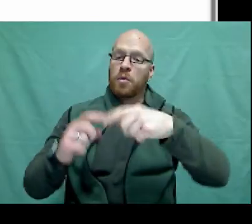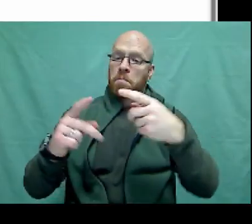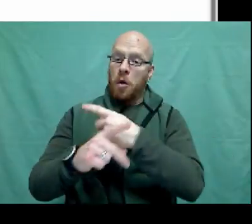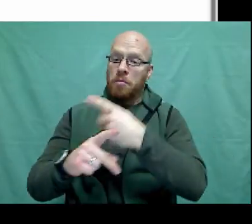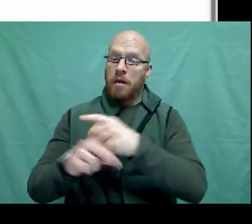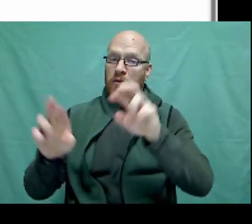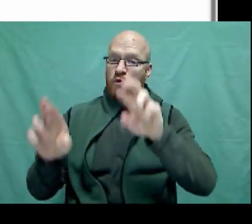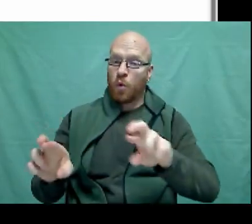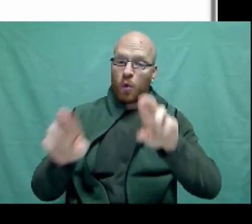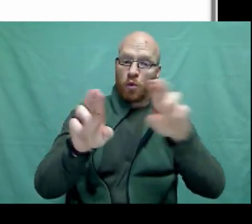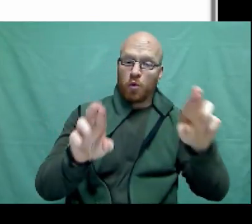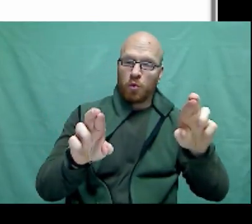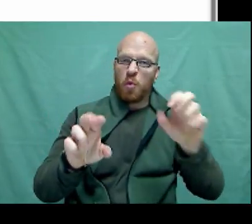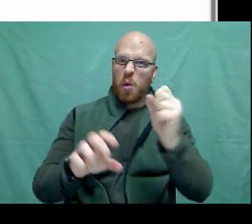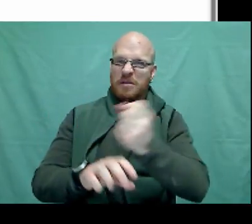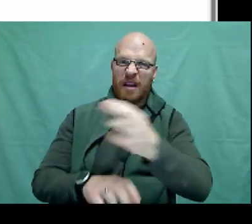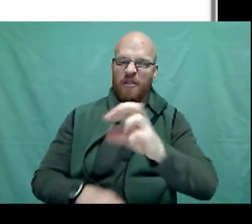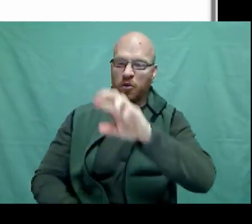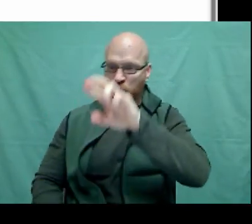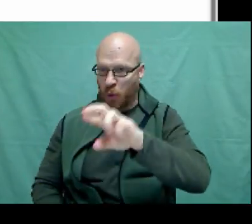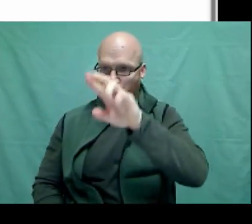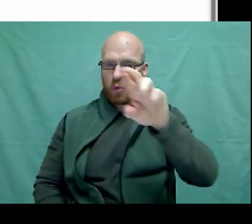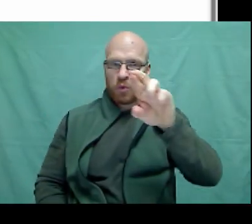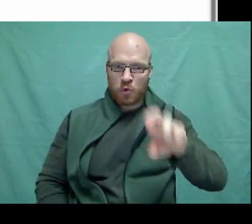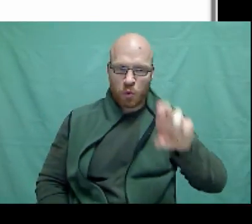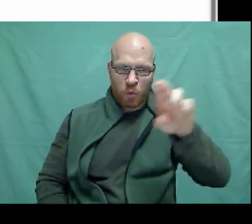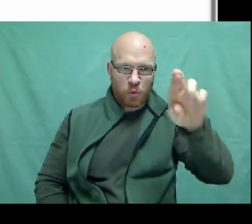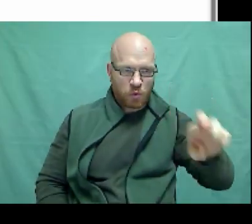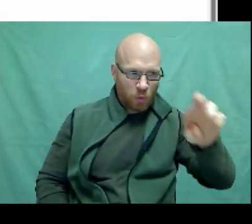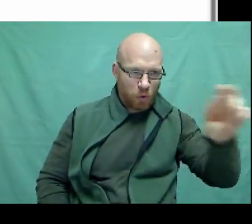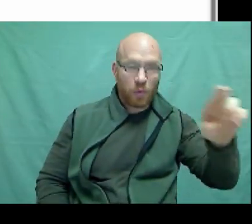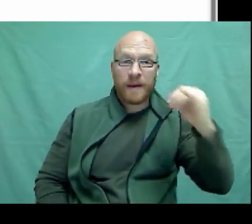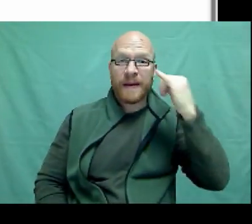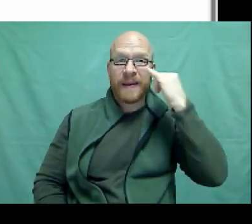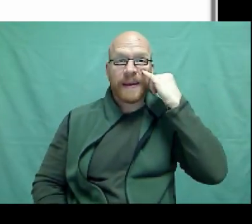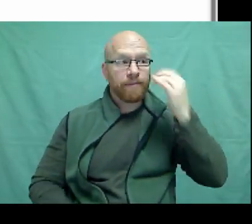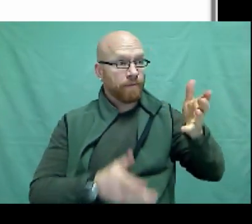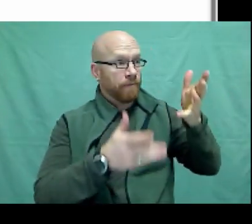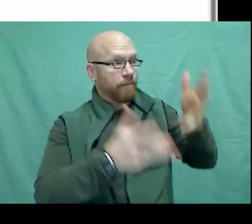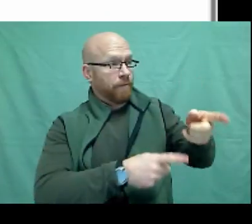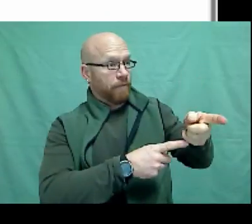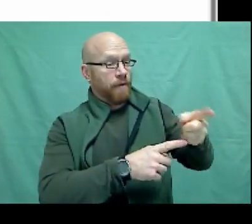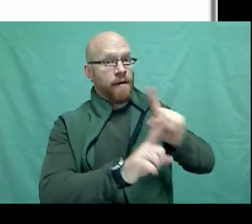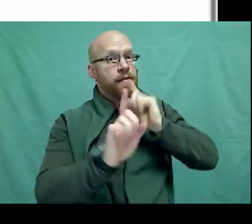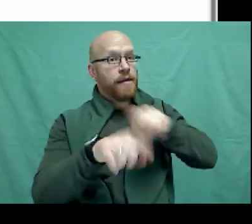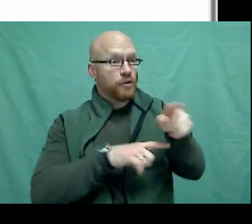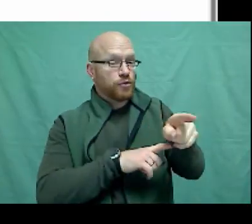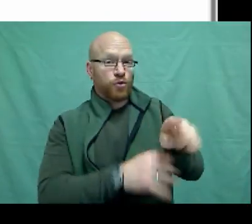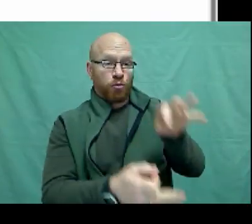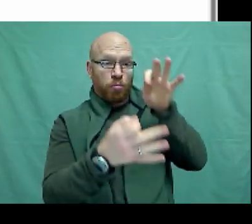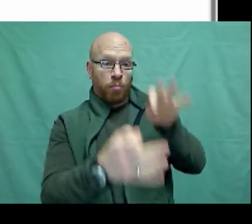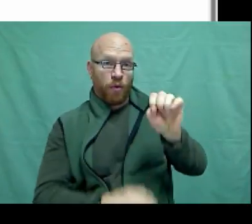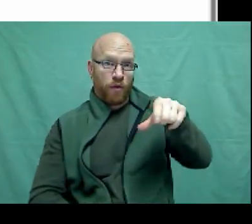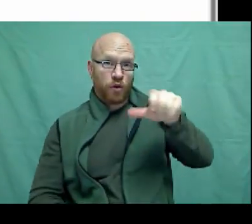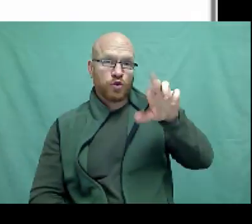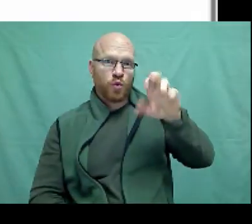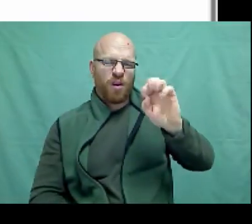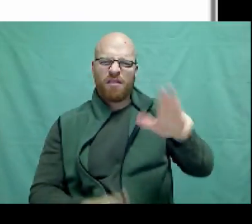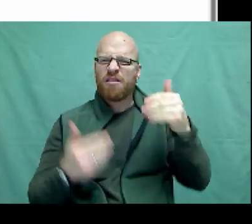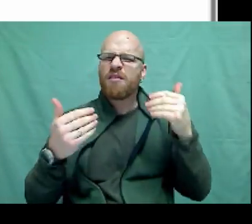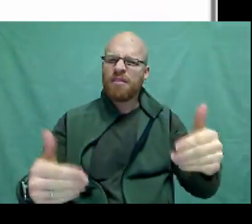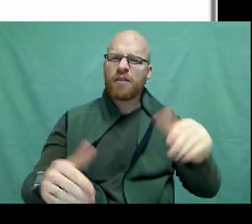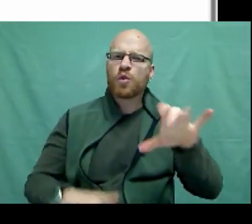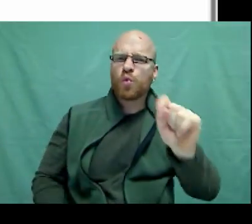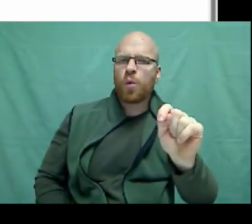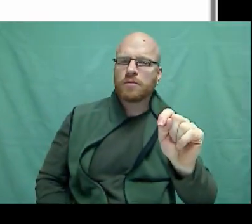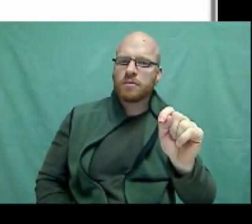36. So now when we multiply these square roots, several square roots together, if the answer is a perfect